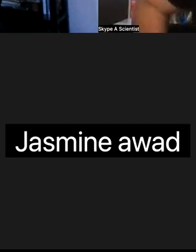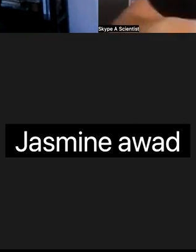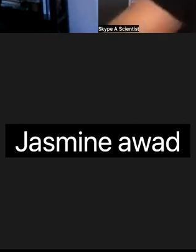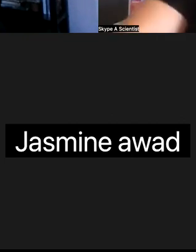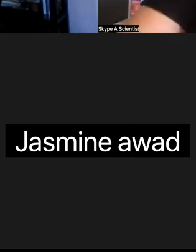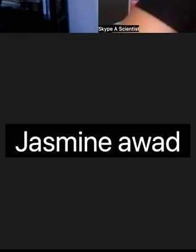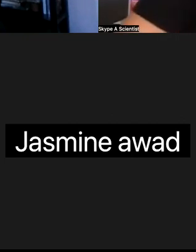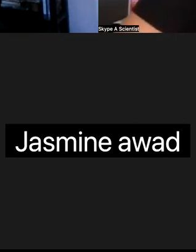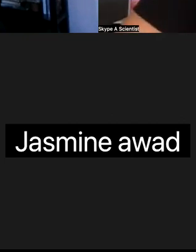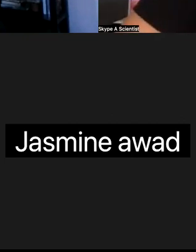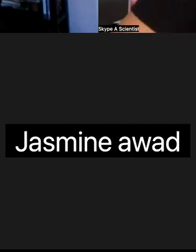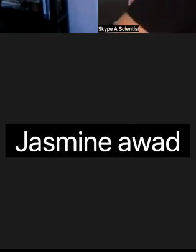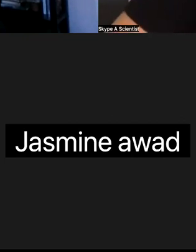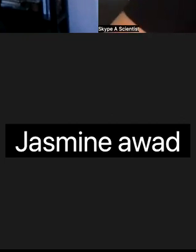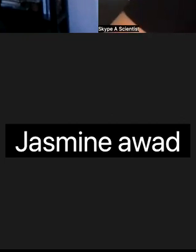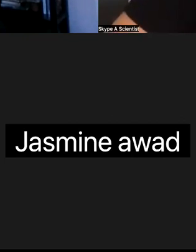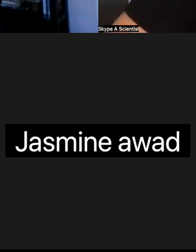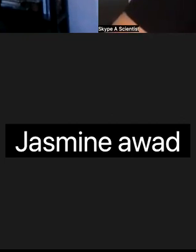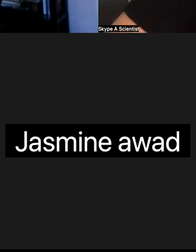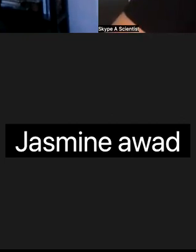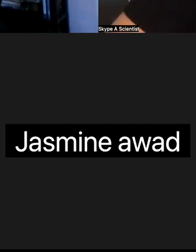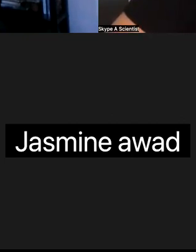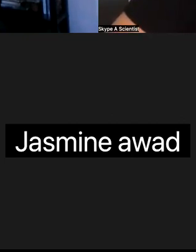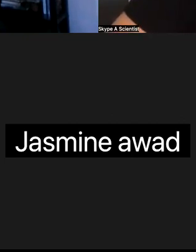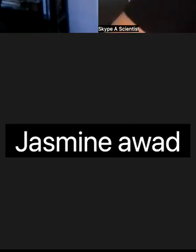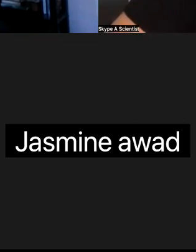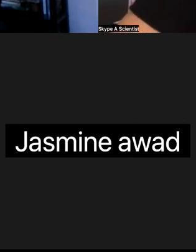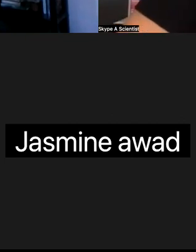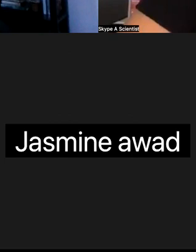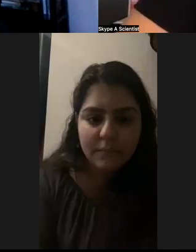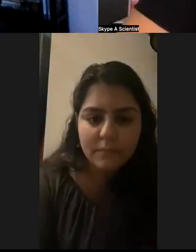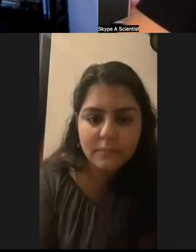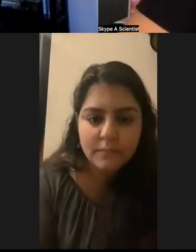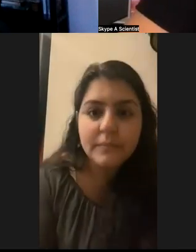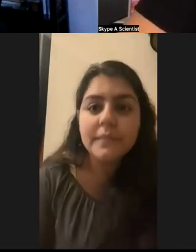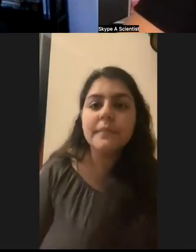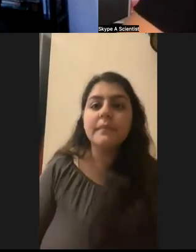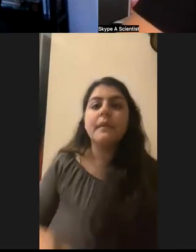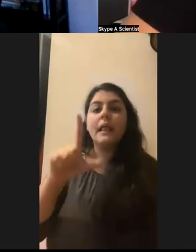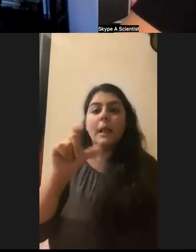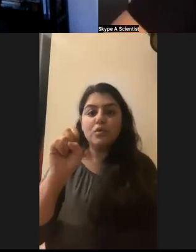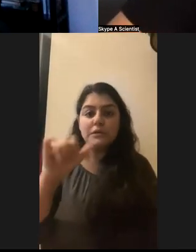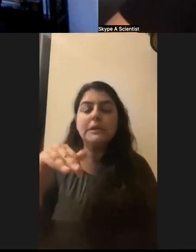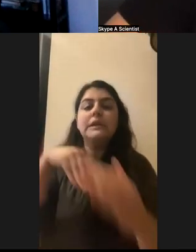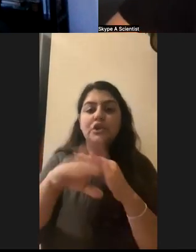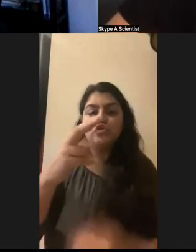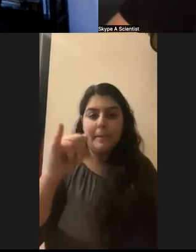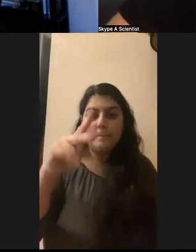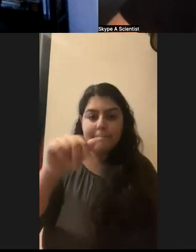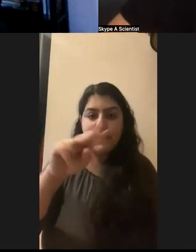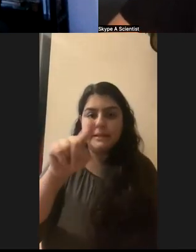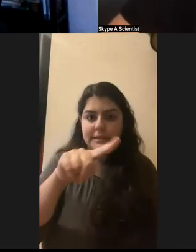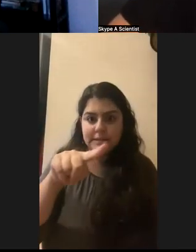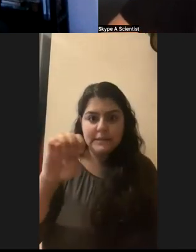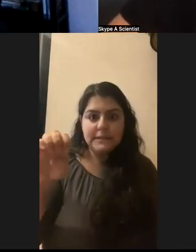Um, but there have been a few cases of leprosy in chimpanzees and also in European, um, red